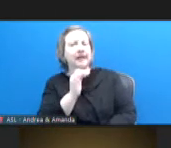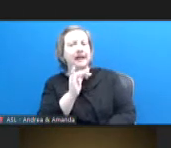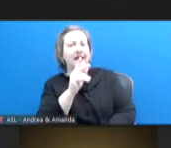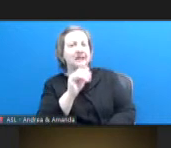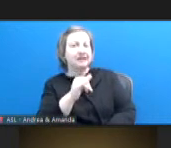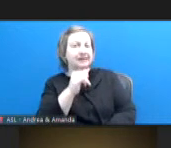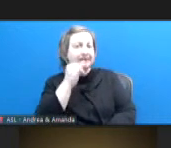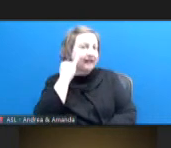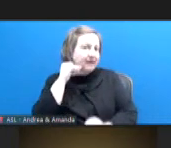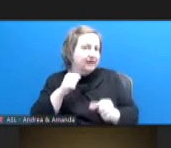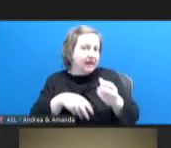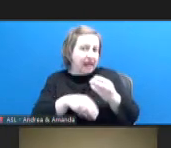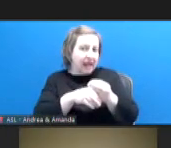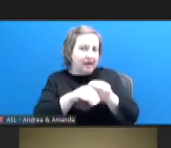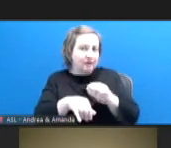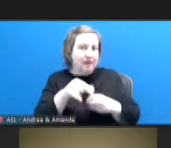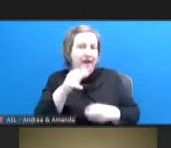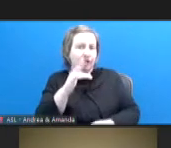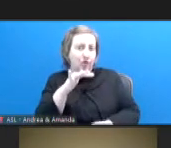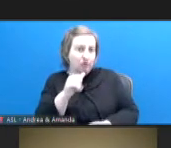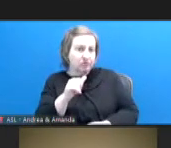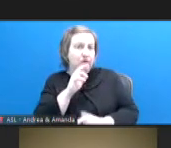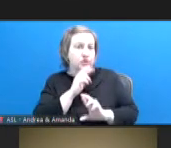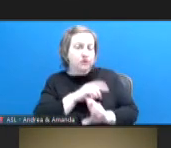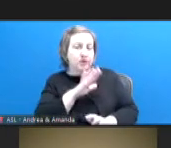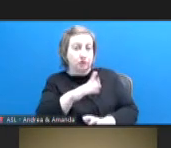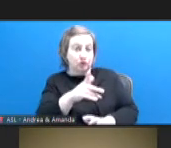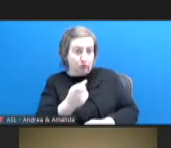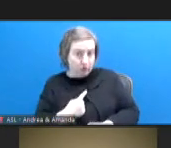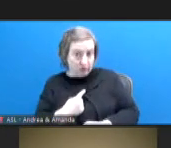that, Gloria, in response to your question,